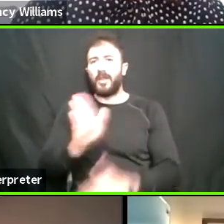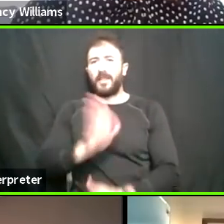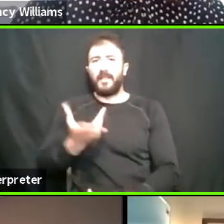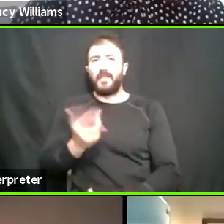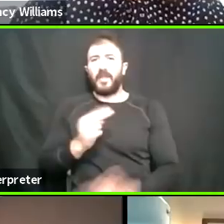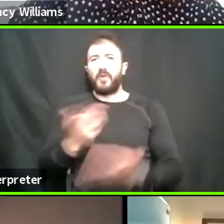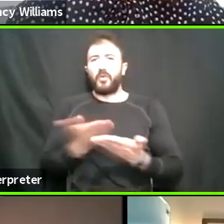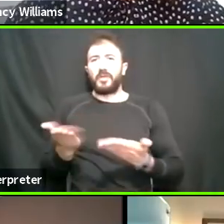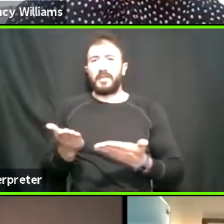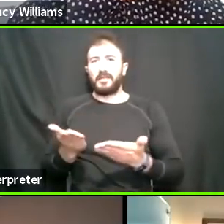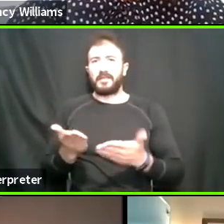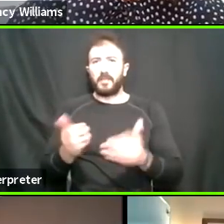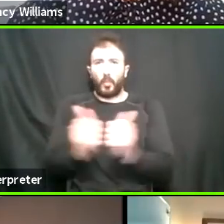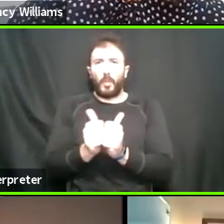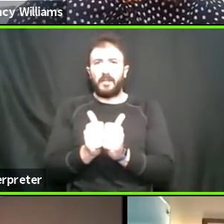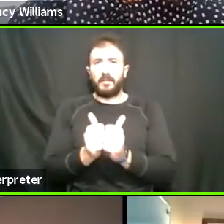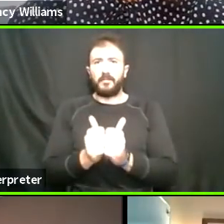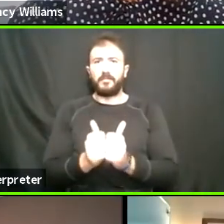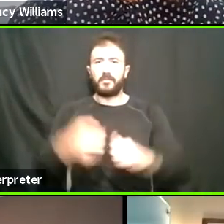Very good.